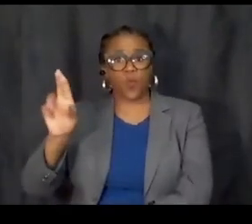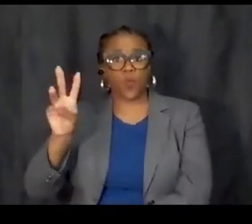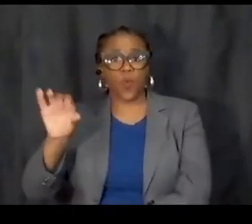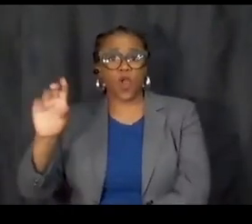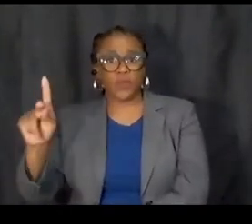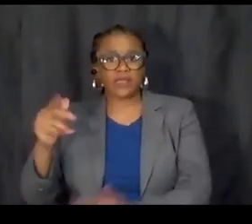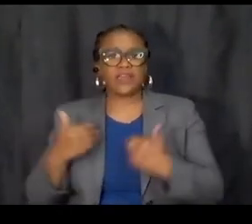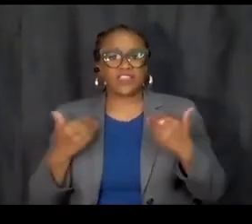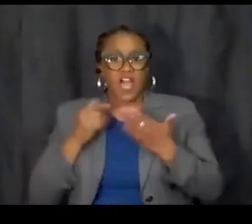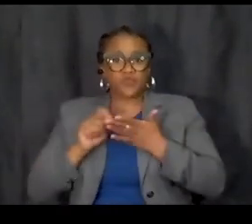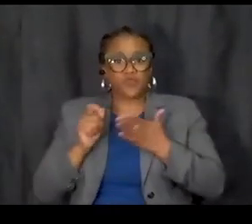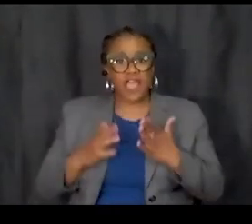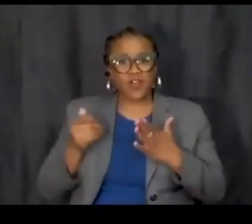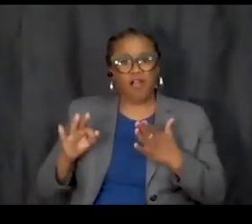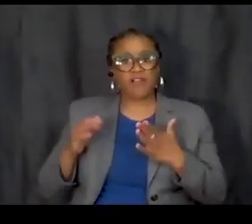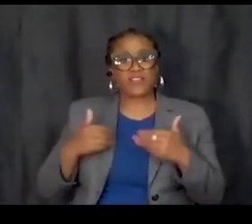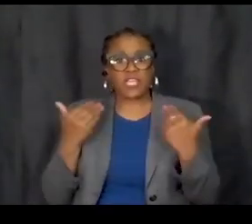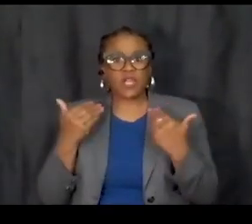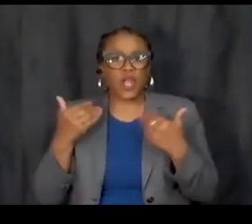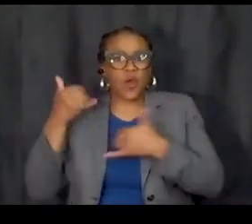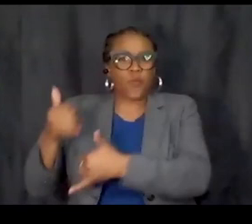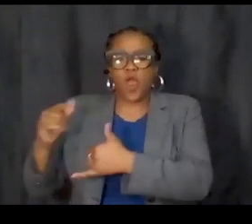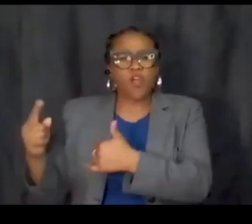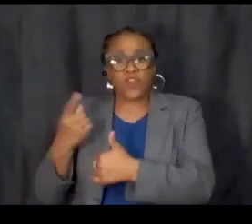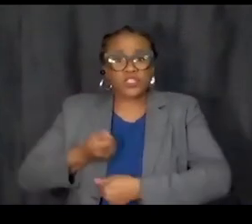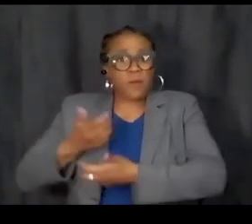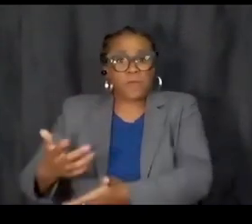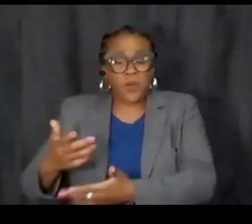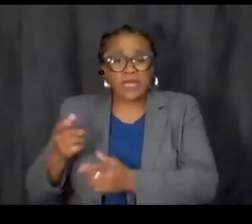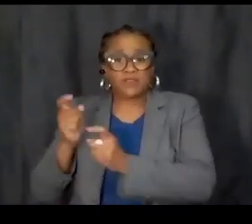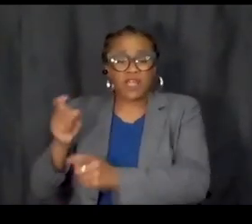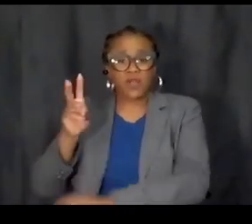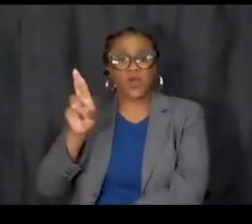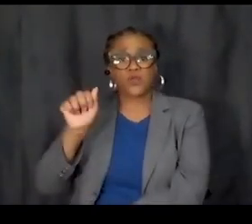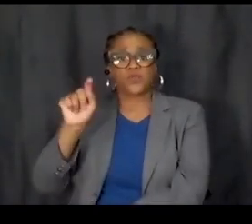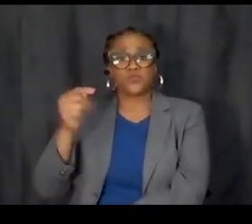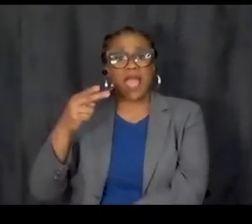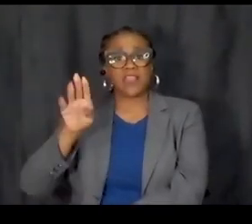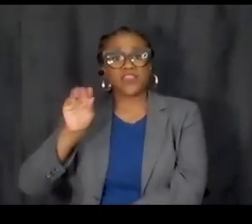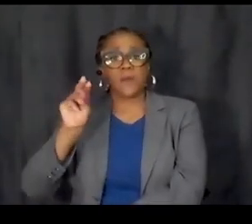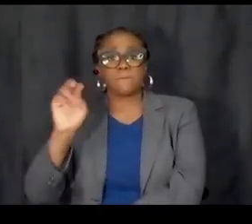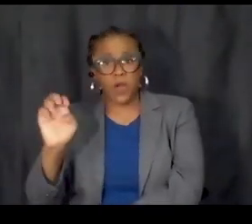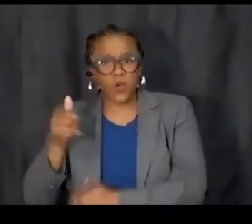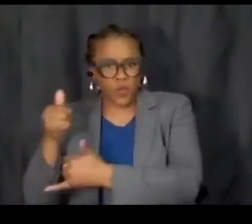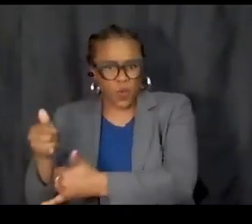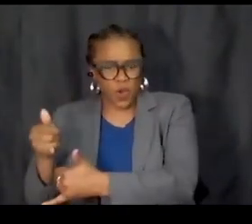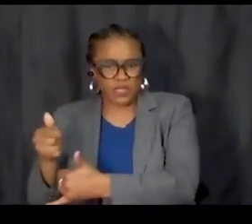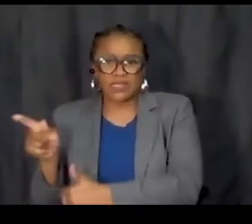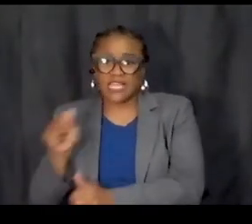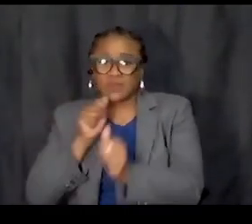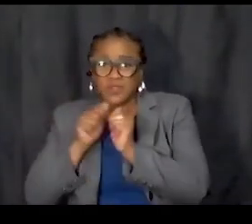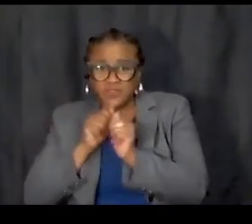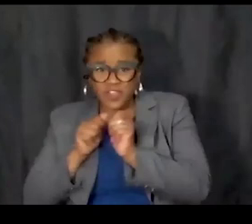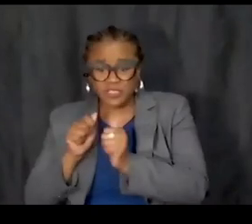Award. And he became the first poet to be awarded the Rathbone Folio Prize. The Perseverance was shortlisted